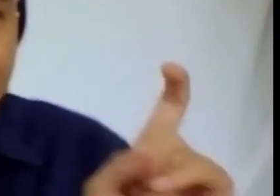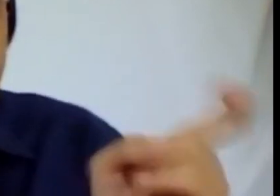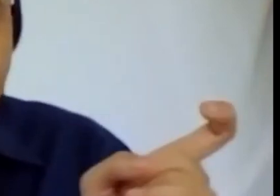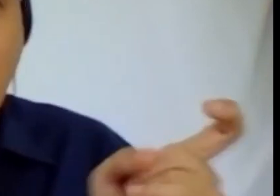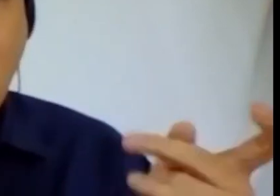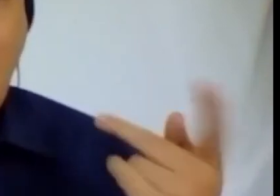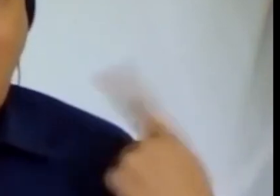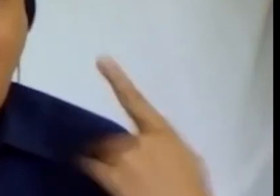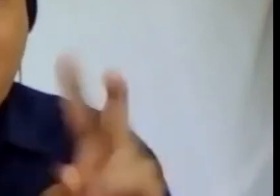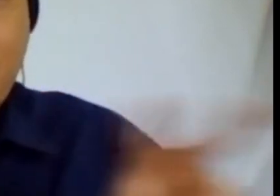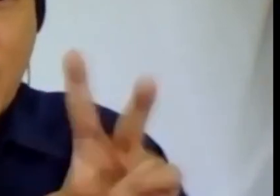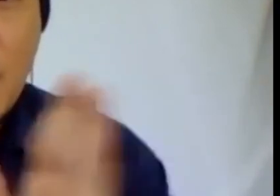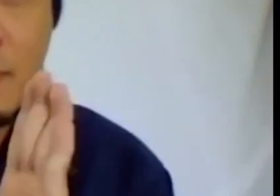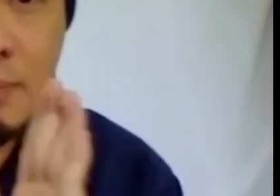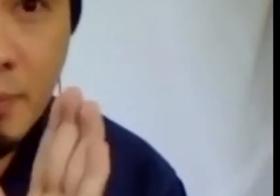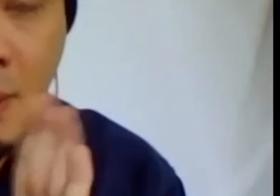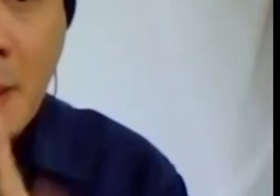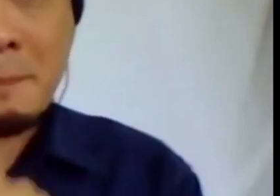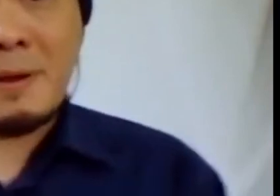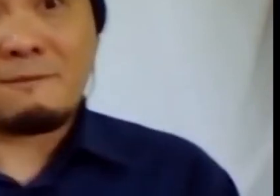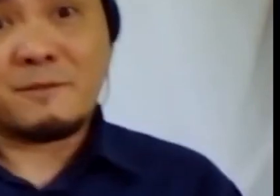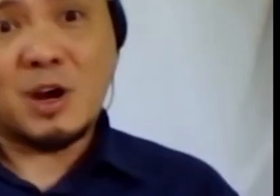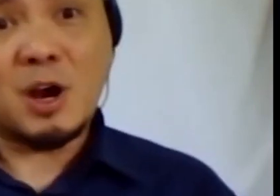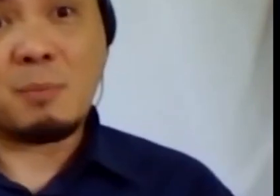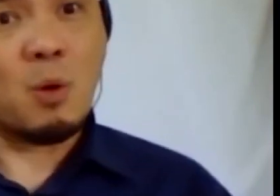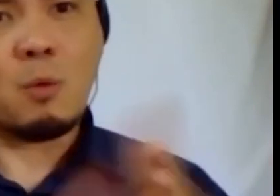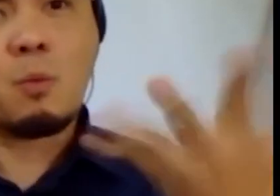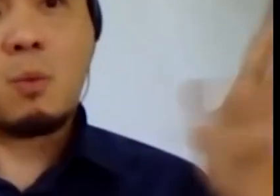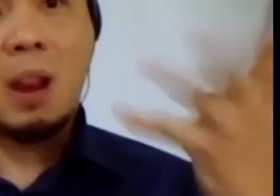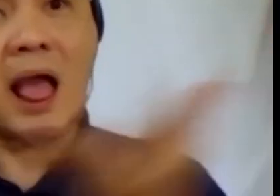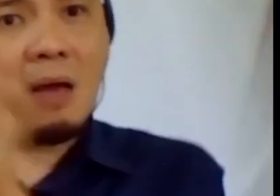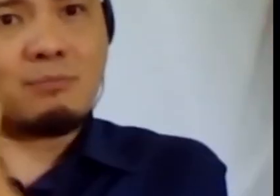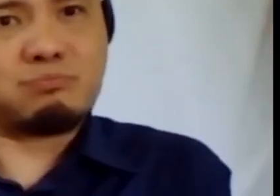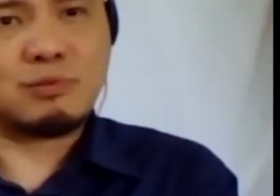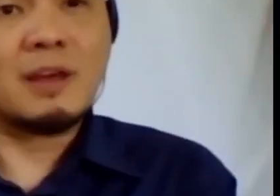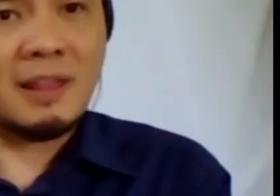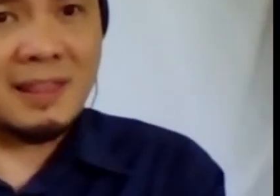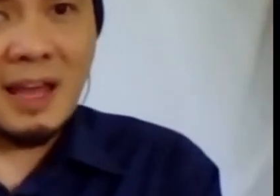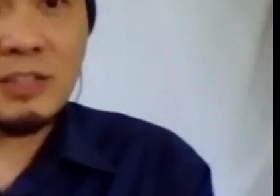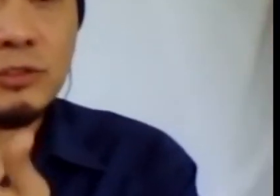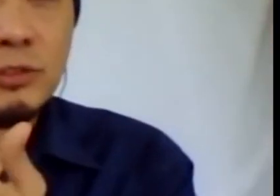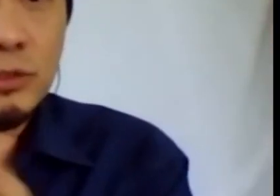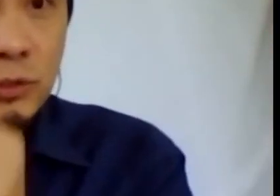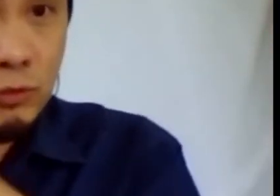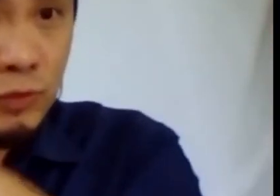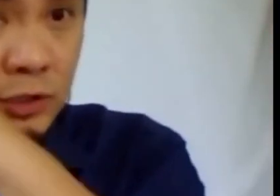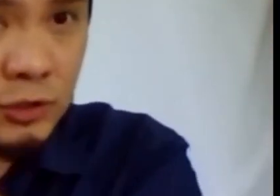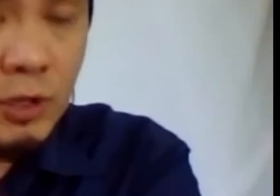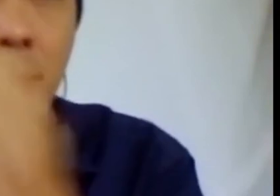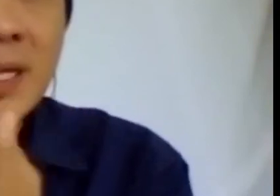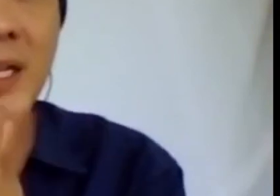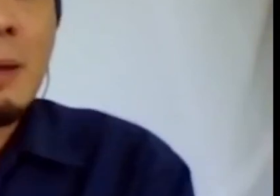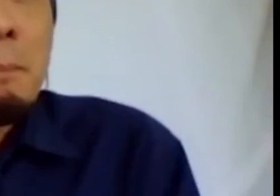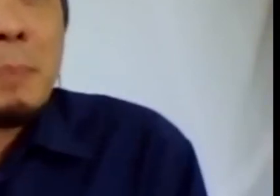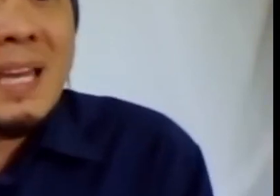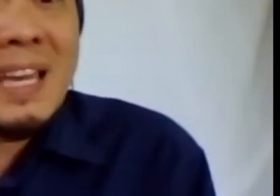But if you don't have any verb in the underlying structure, then the predicate has to be what's